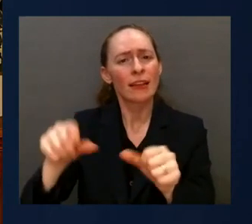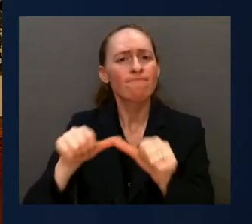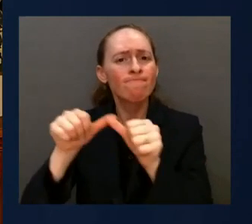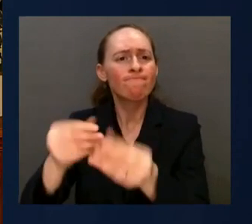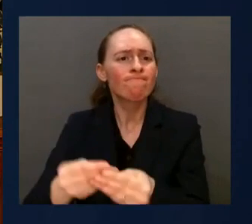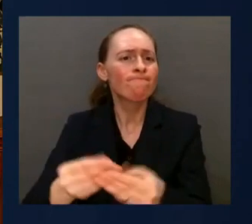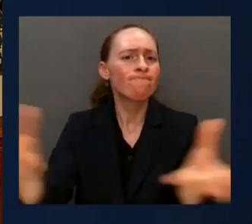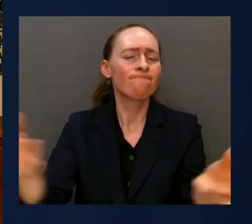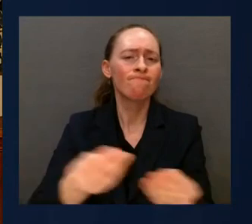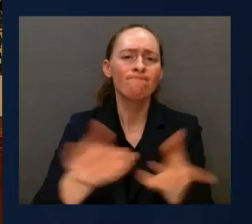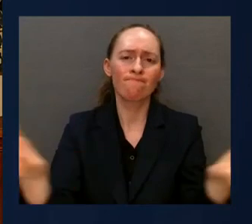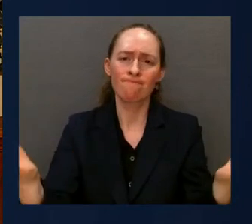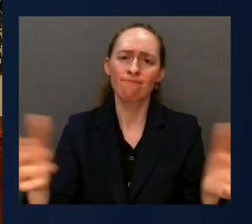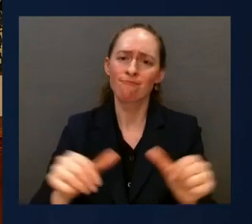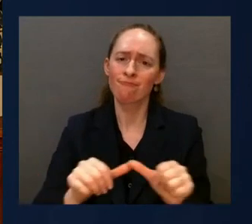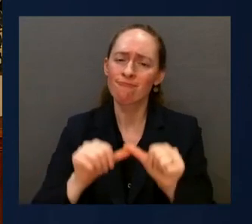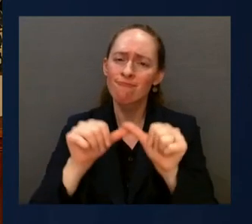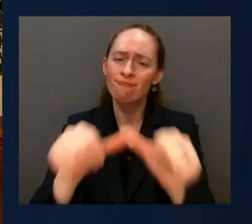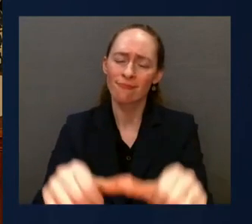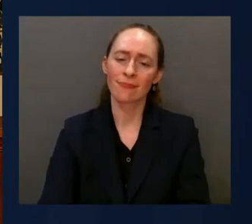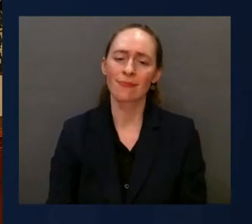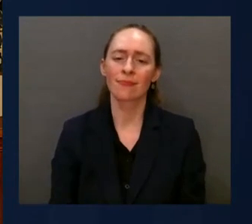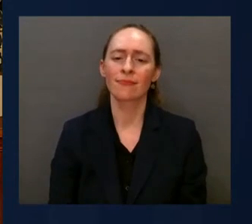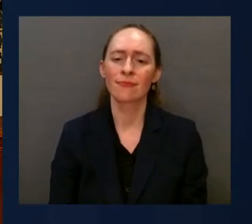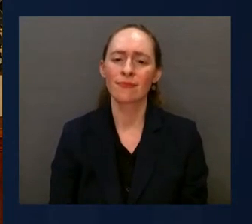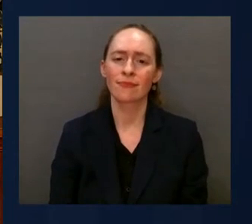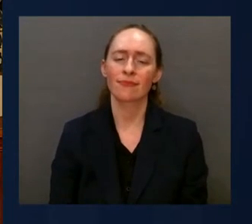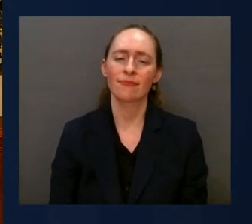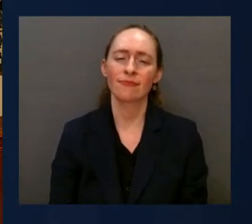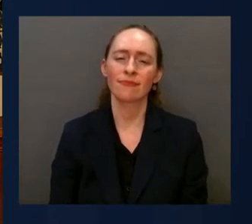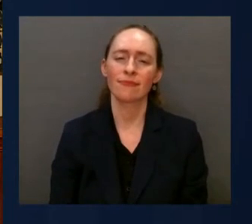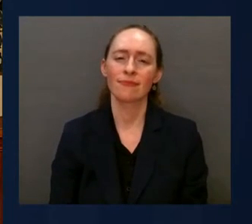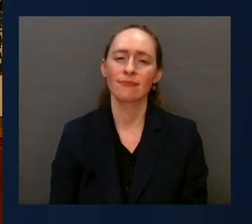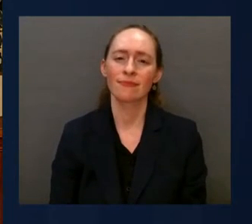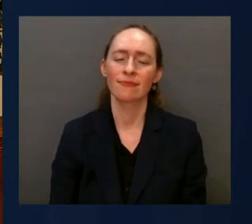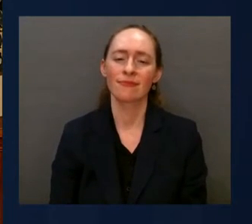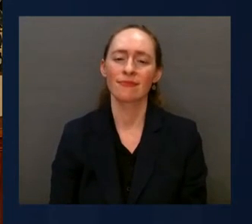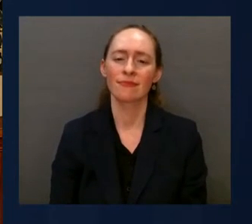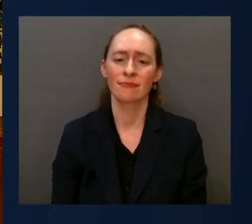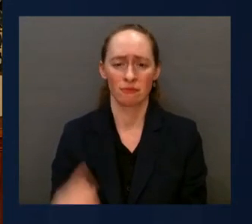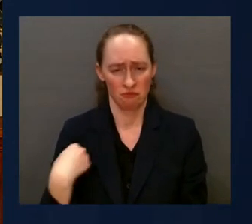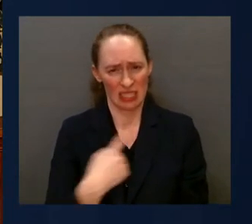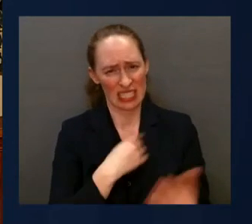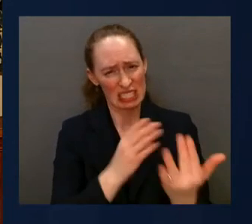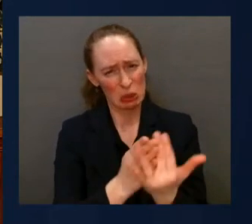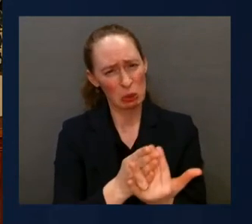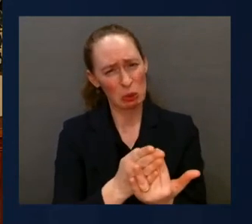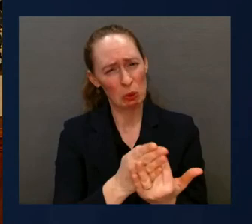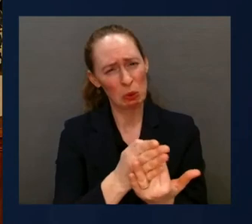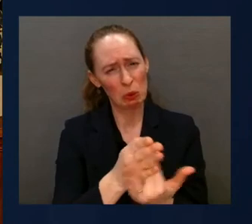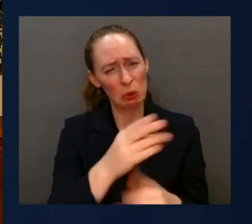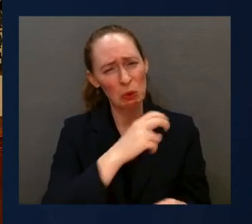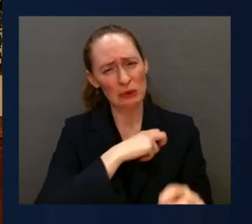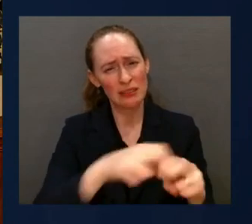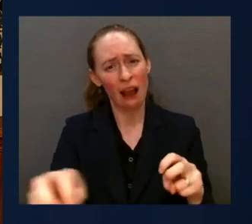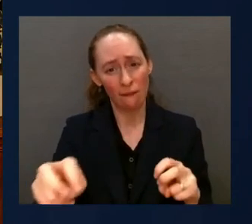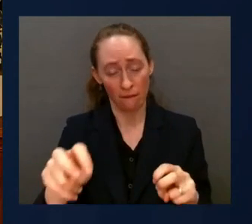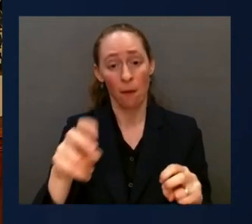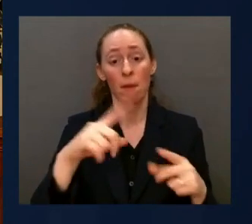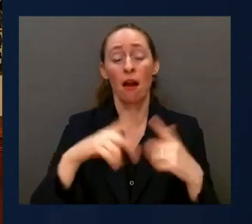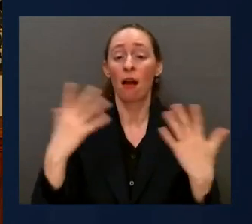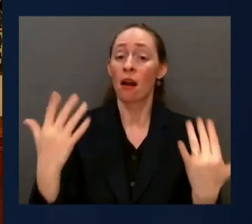stronger, we're also got to double down on prosecuting criminals who stole relief money meant to keep workers and small